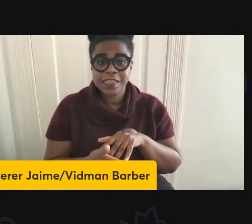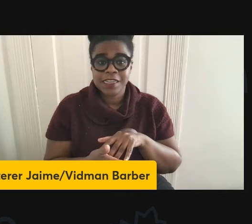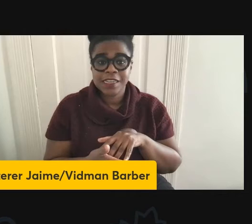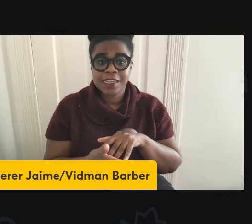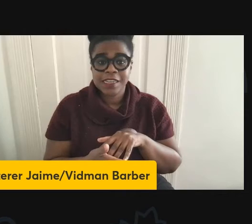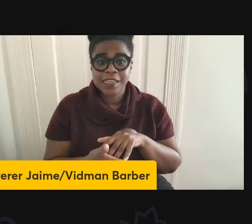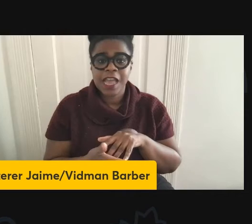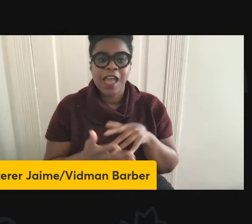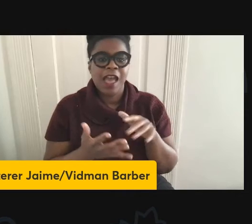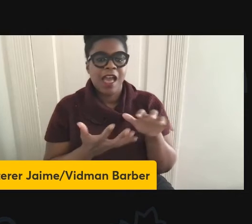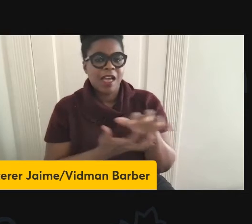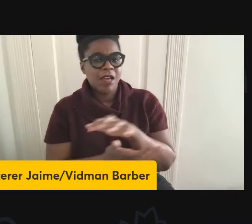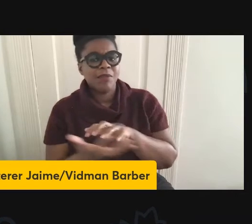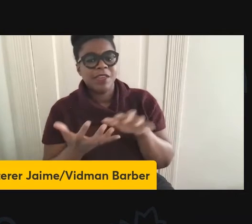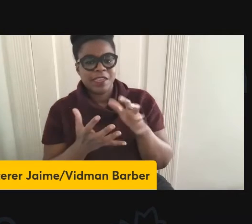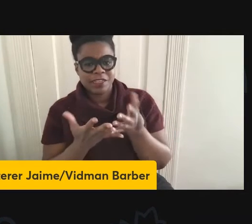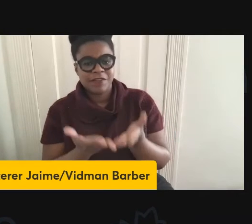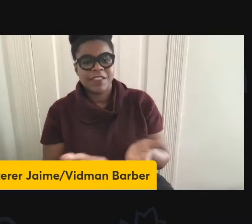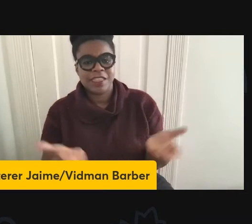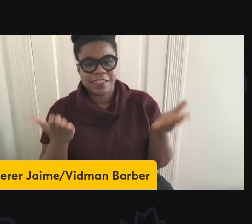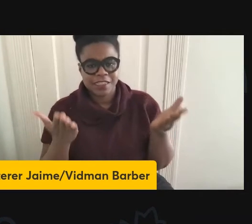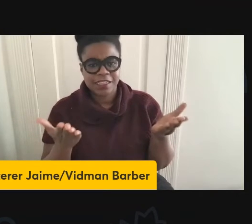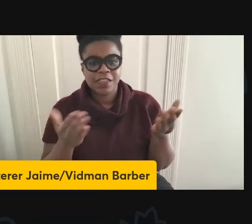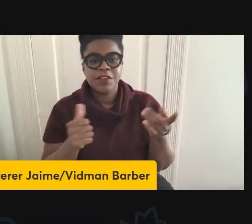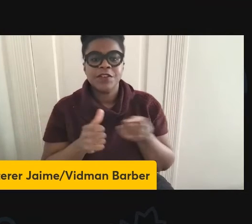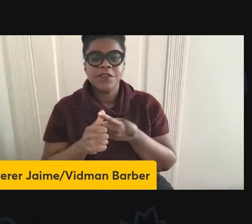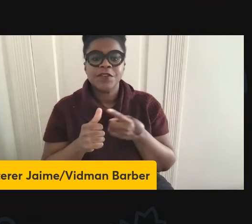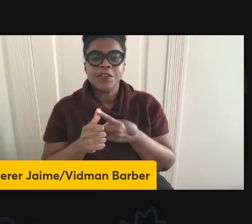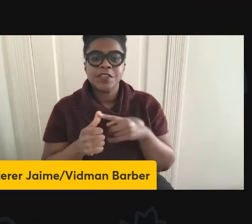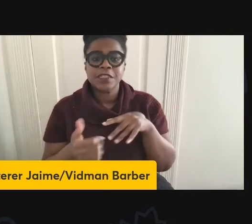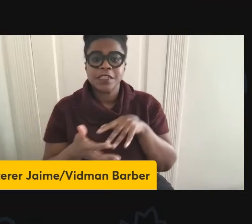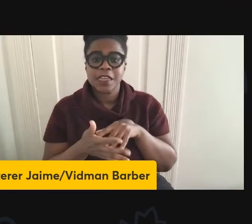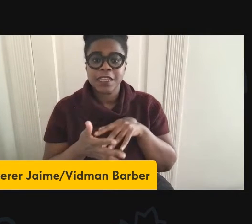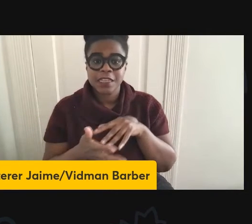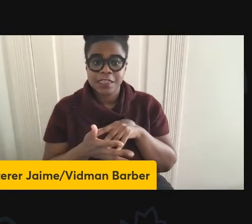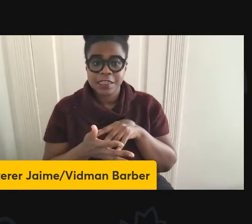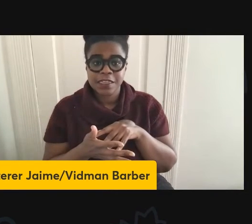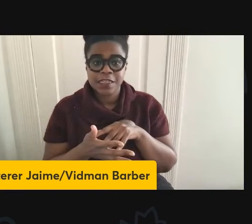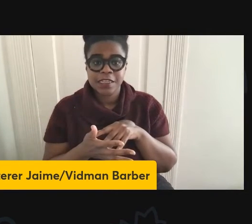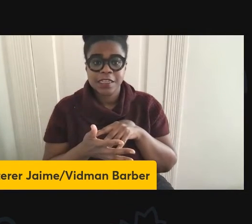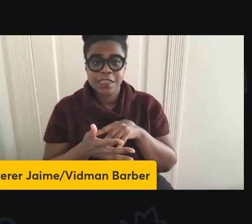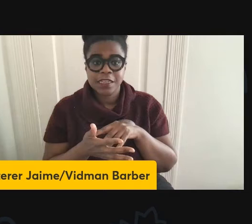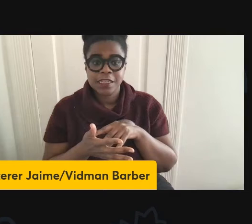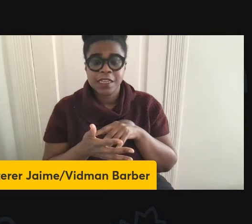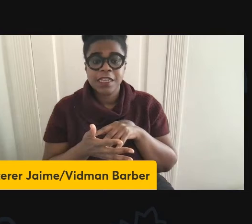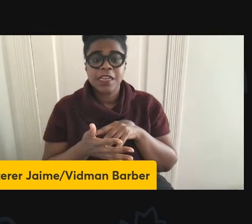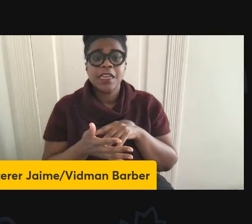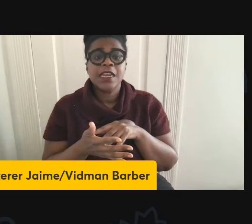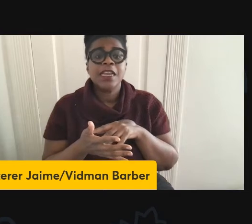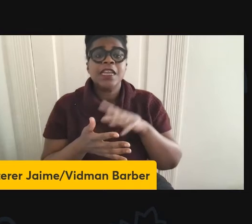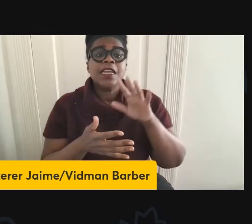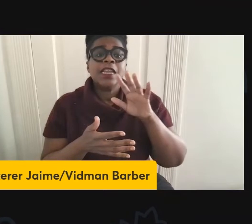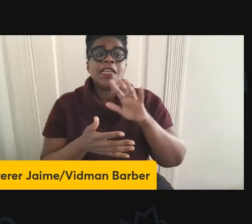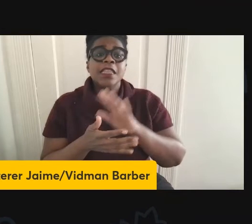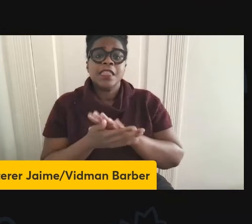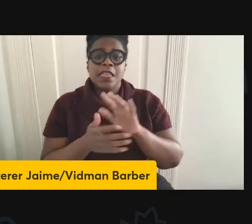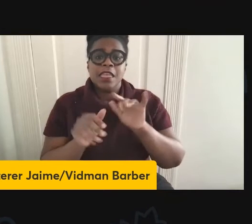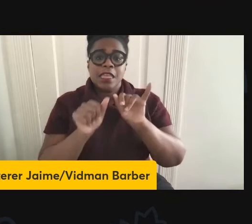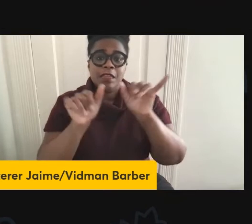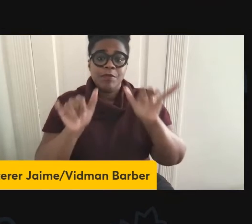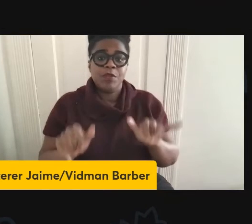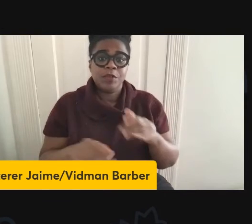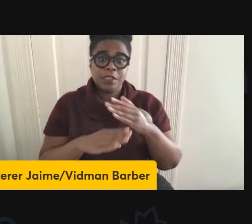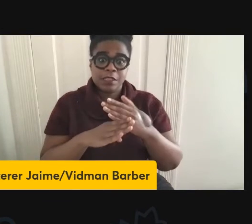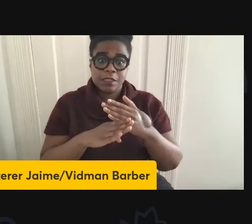a combination of things. So I first studied how the immune system responds to viruses when they